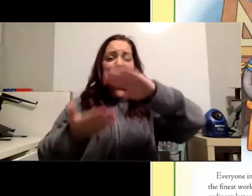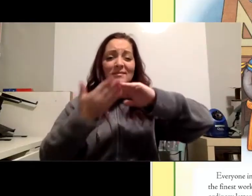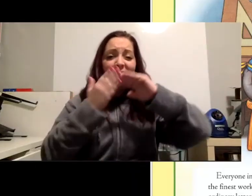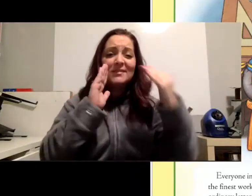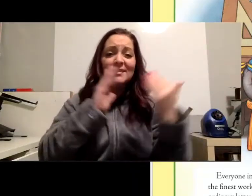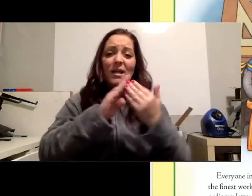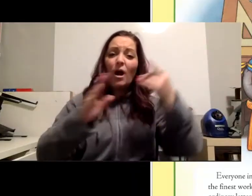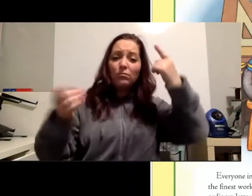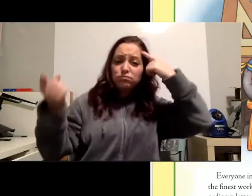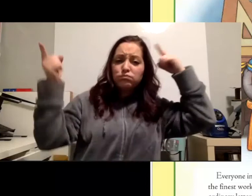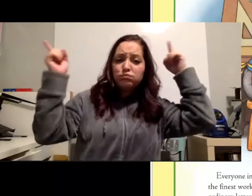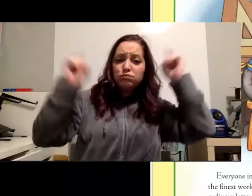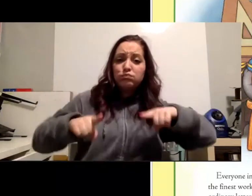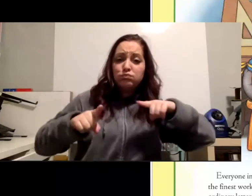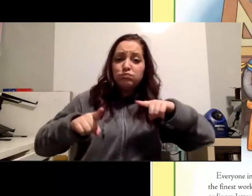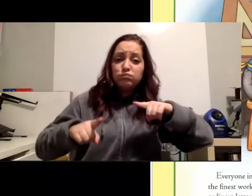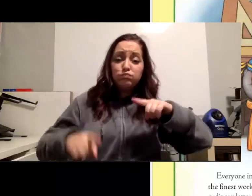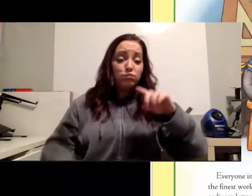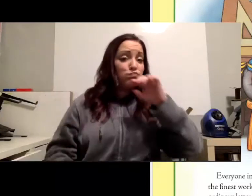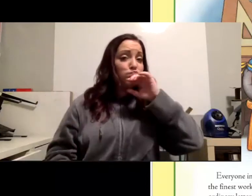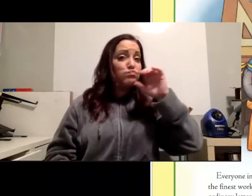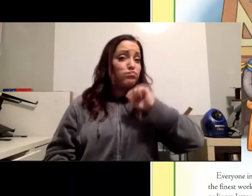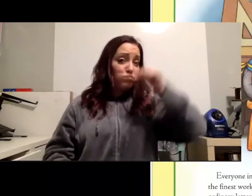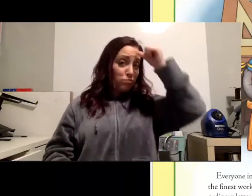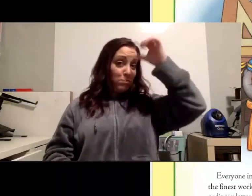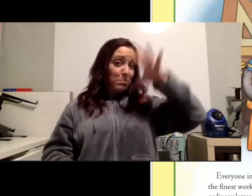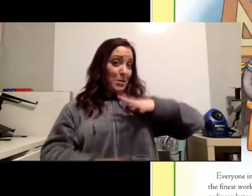Everyone in town, they all agreed.